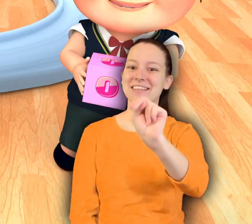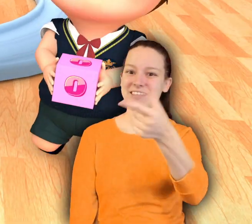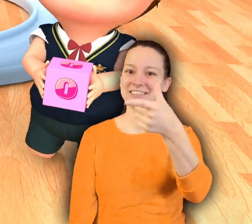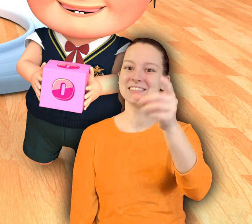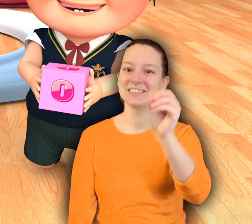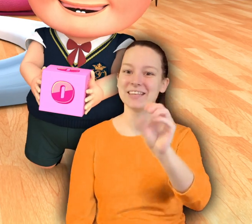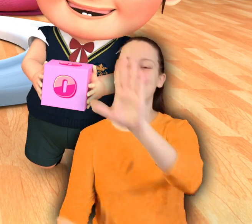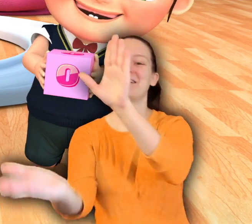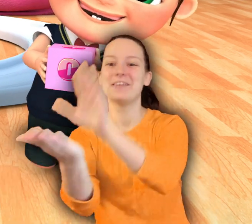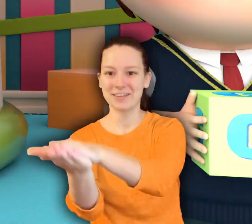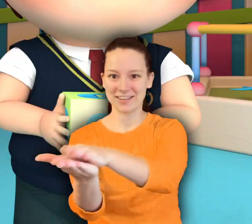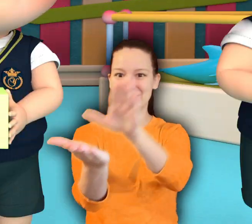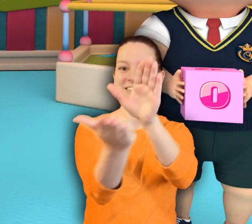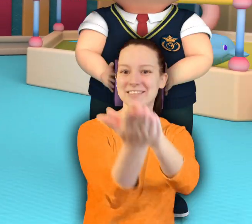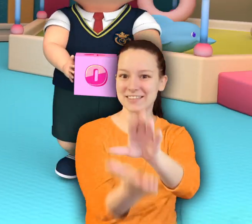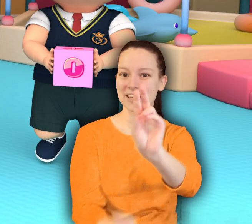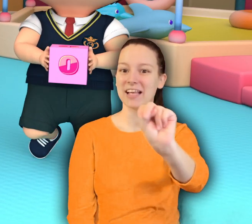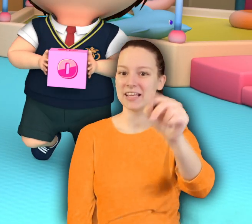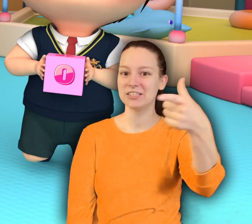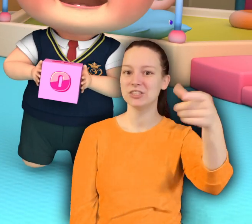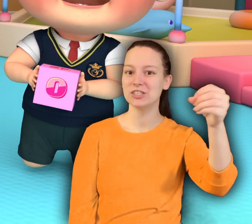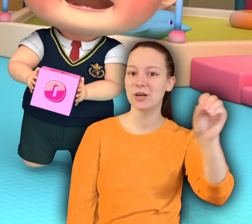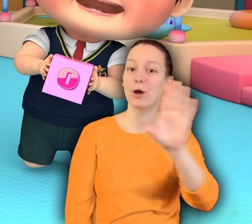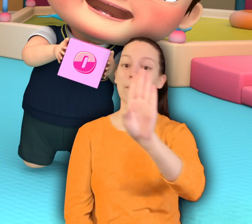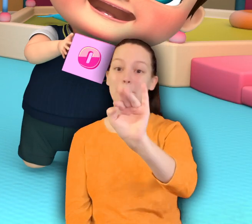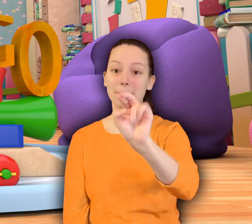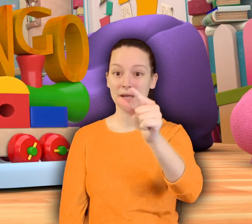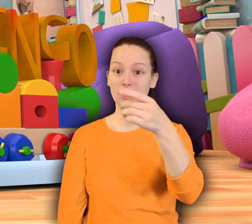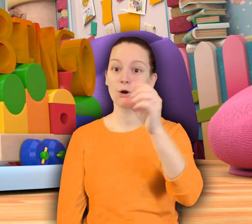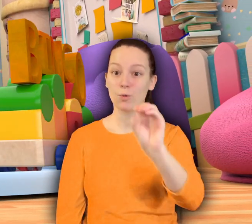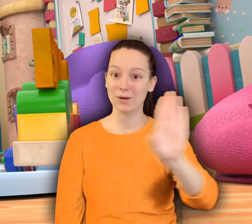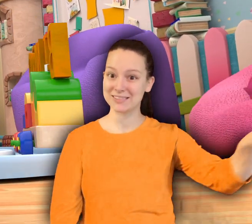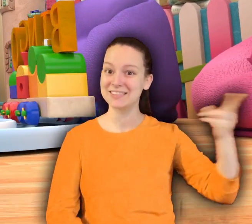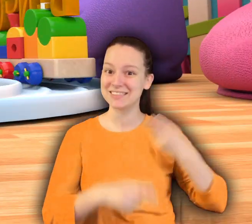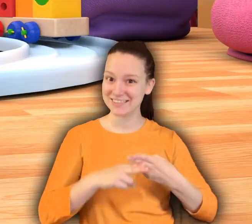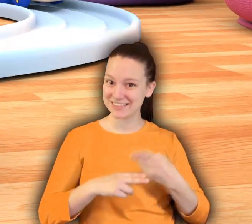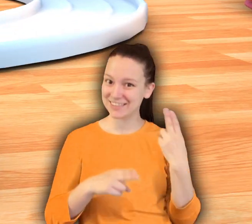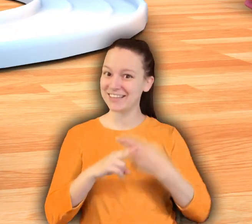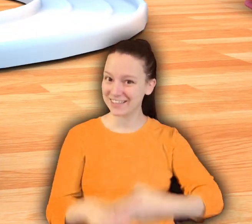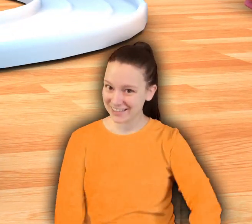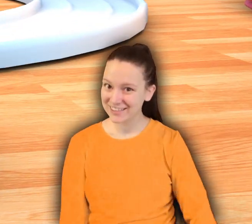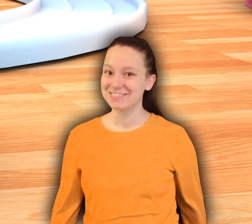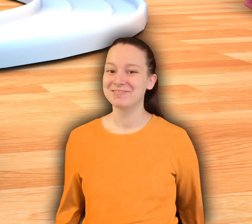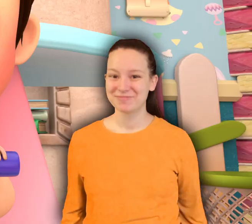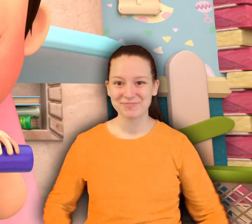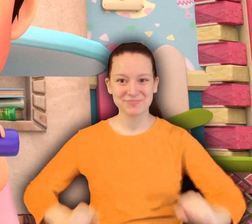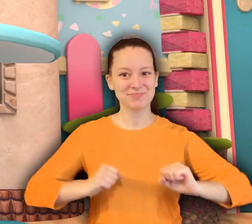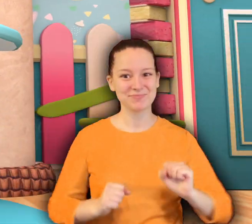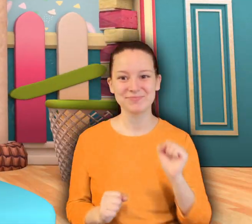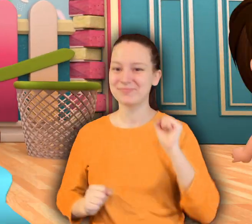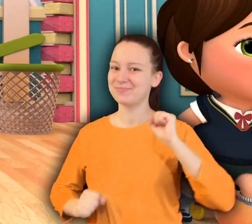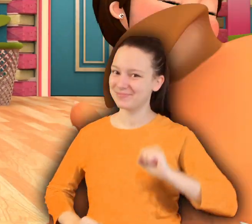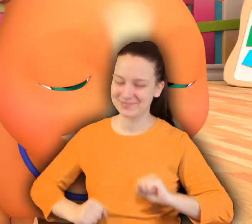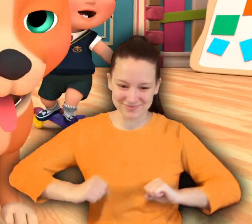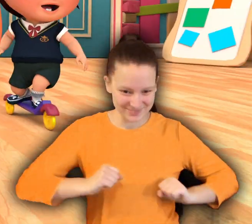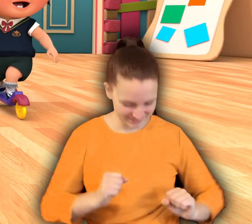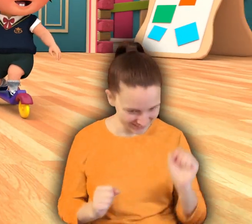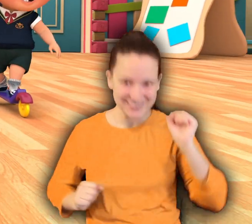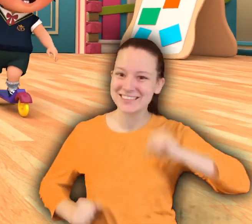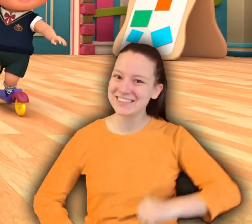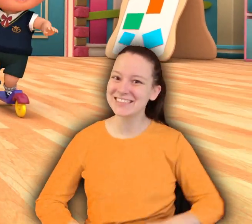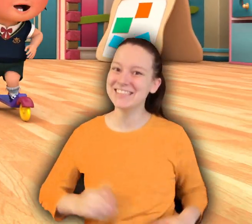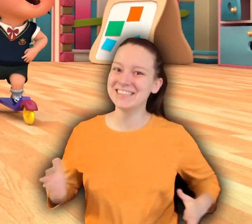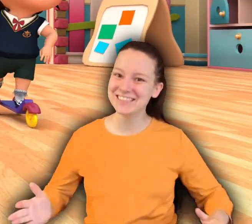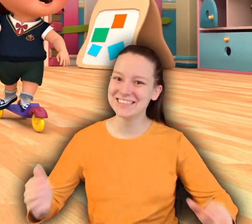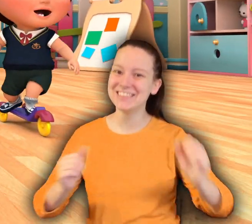N-G-O, N-G-O And Bingo was his name-o N-G-O,